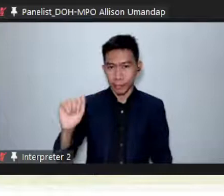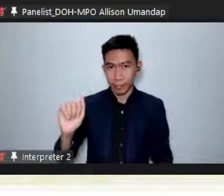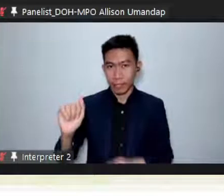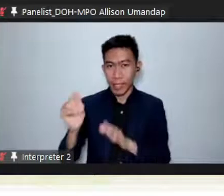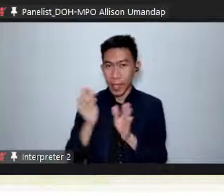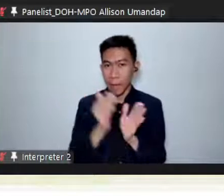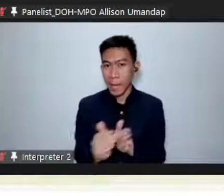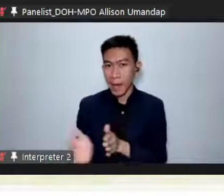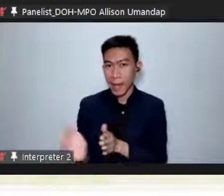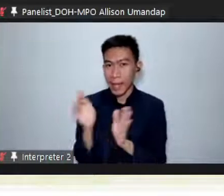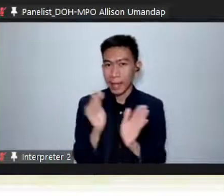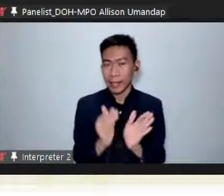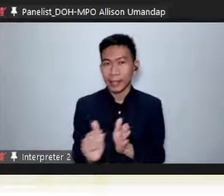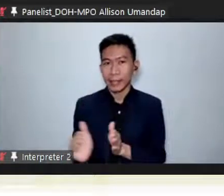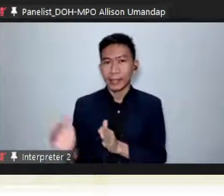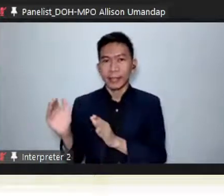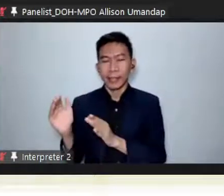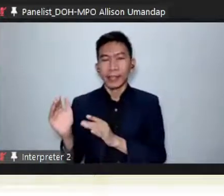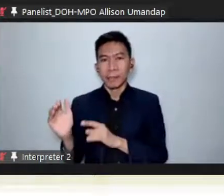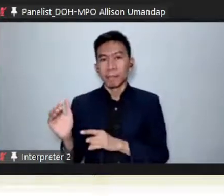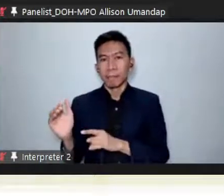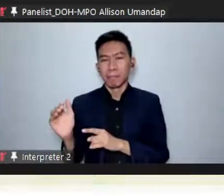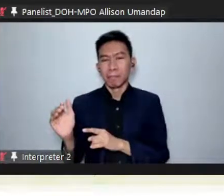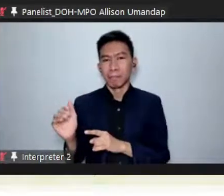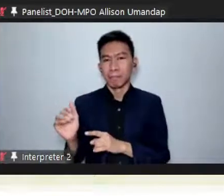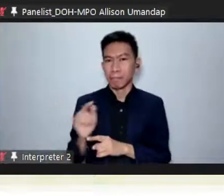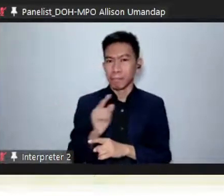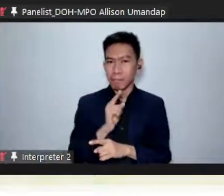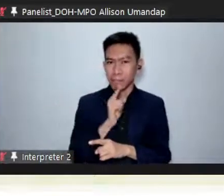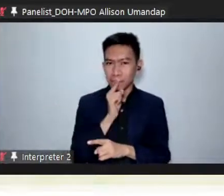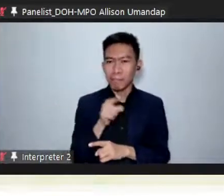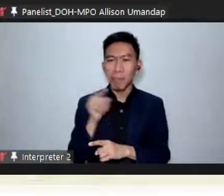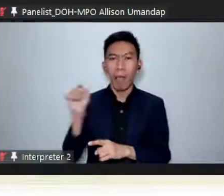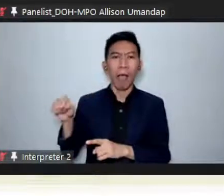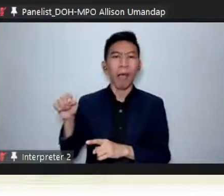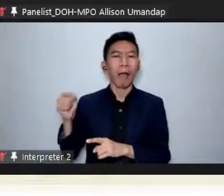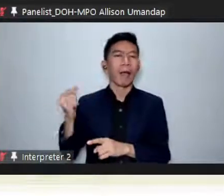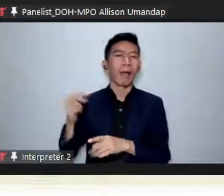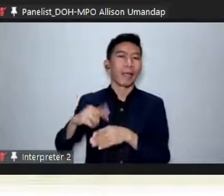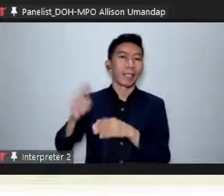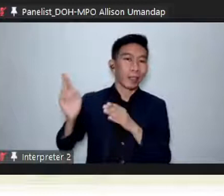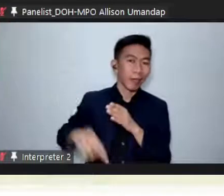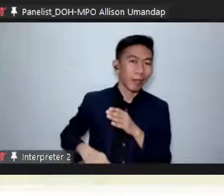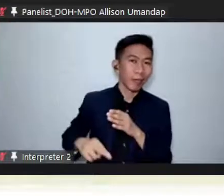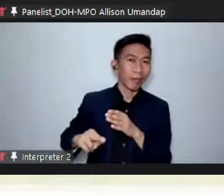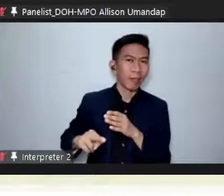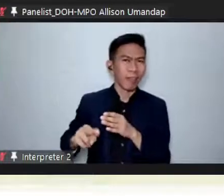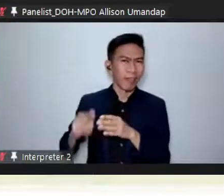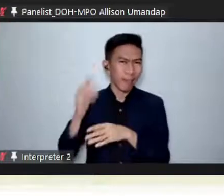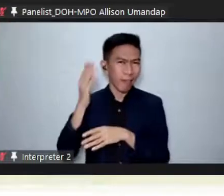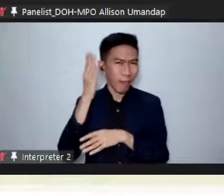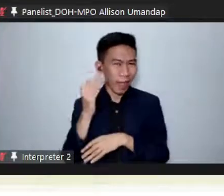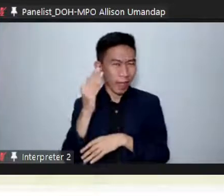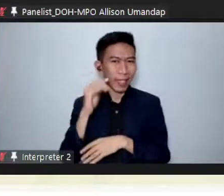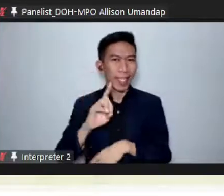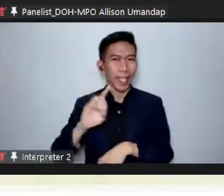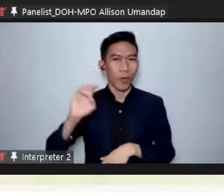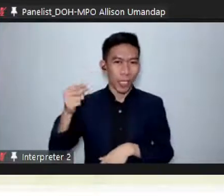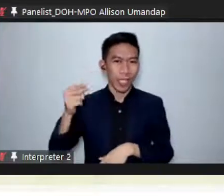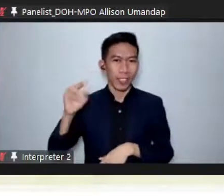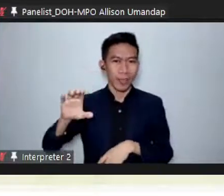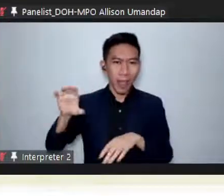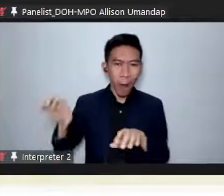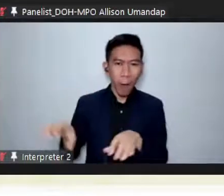proud to say that it was a product not so much just of DOH work, no, but